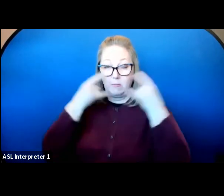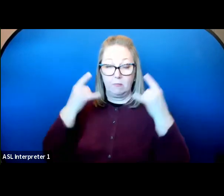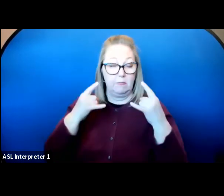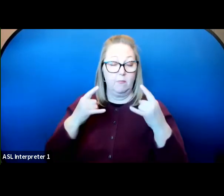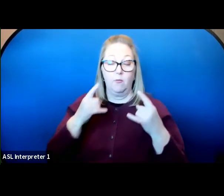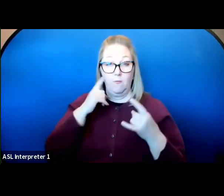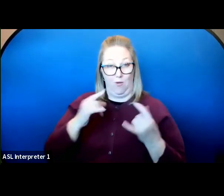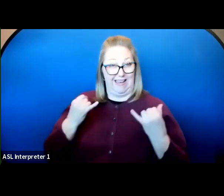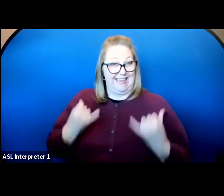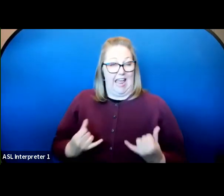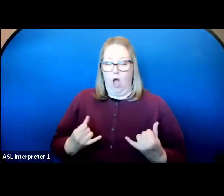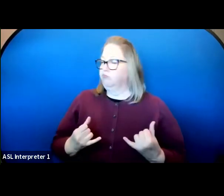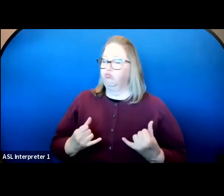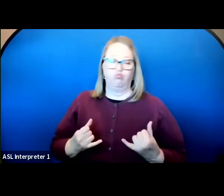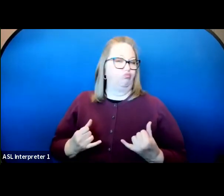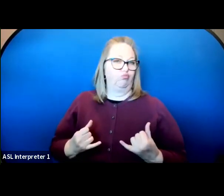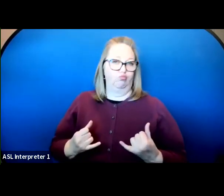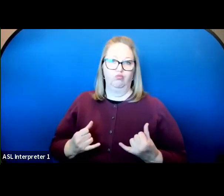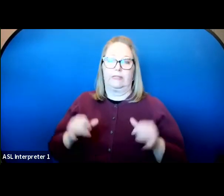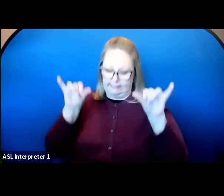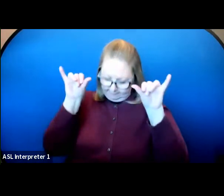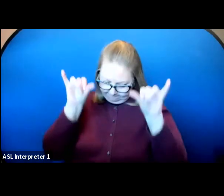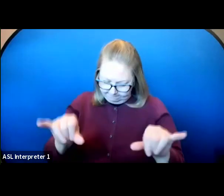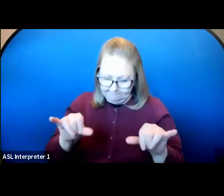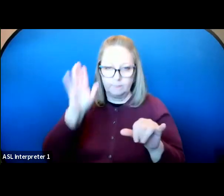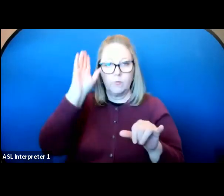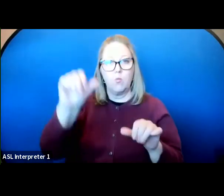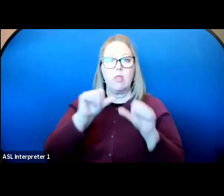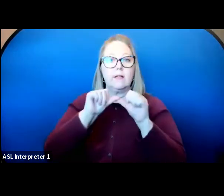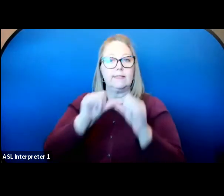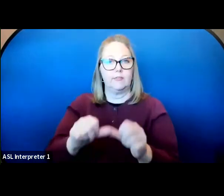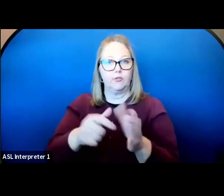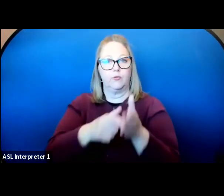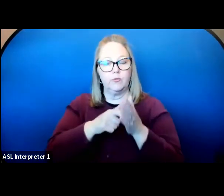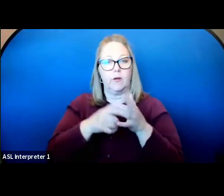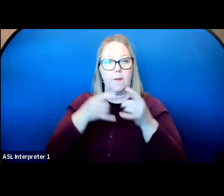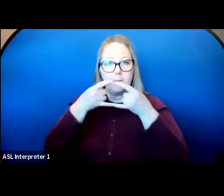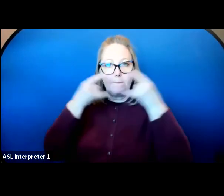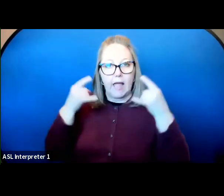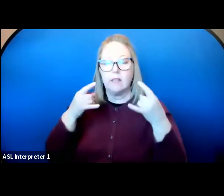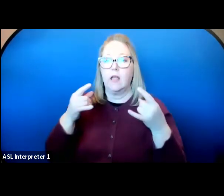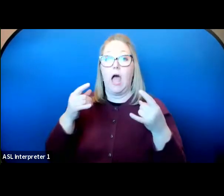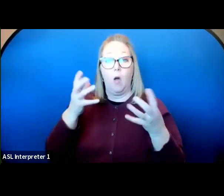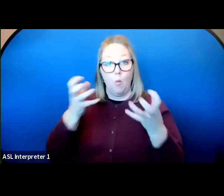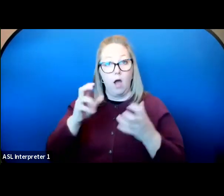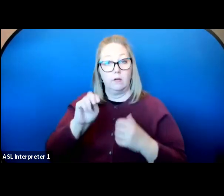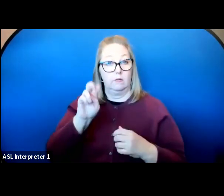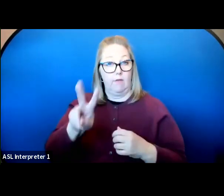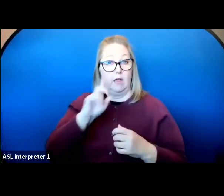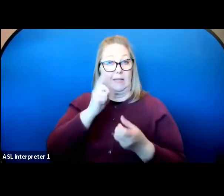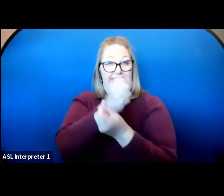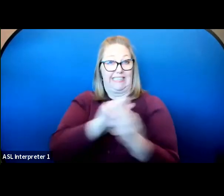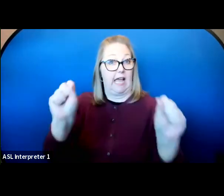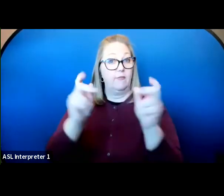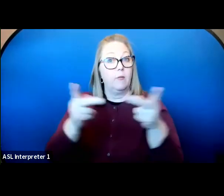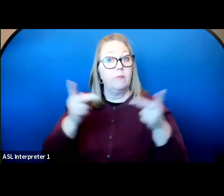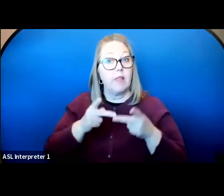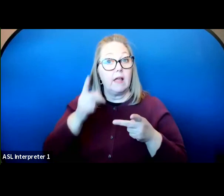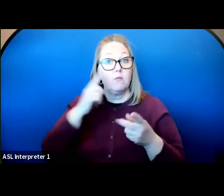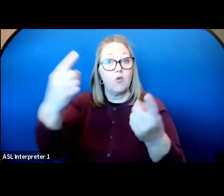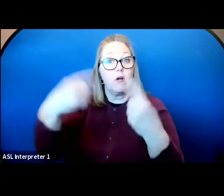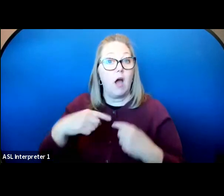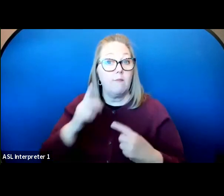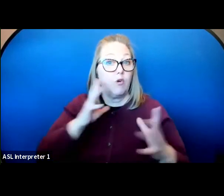mask mandate. I want to make it, like say, a safe place for people to come on vacation, safe place for conventions and meetings, and